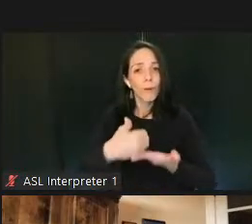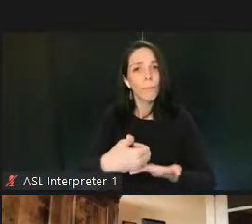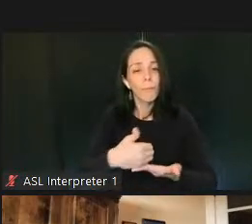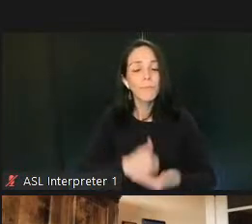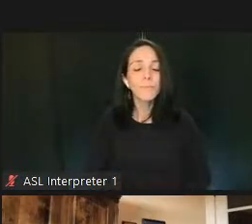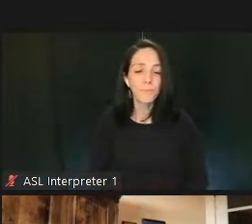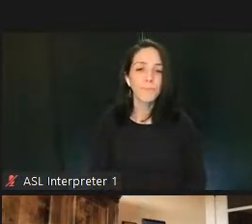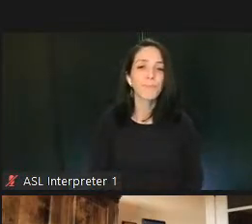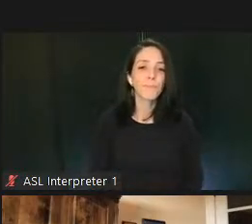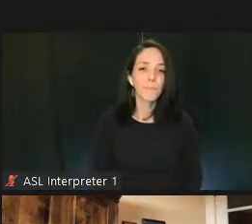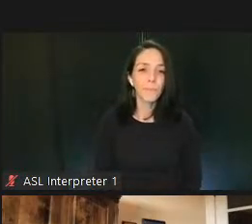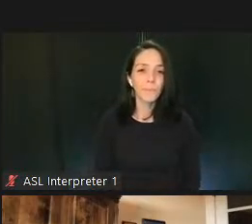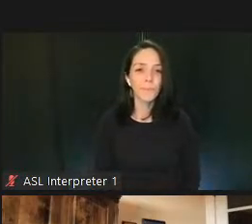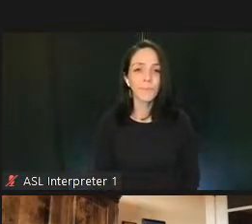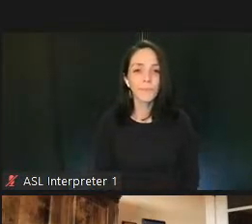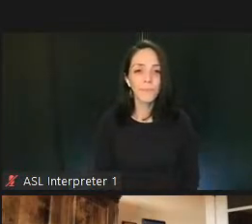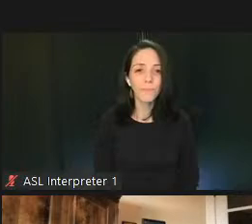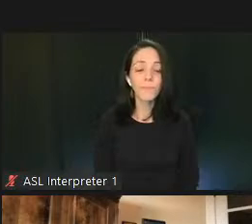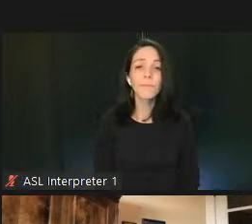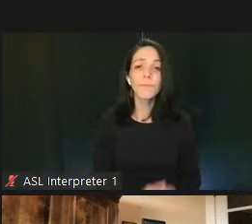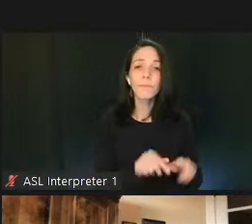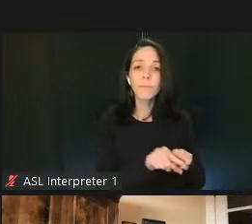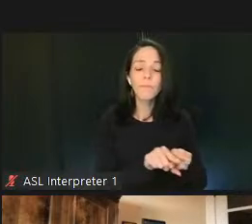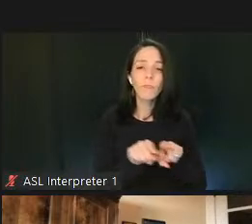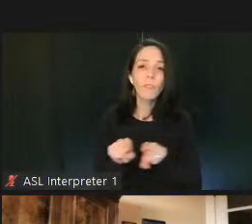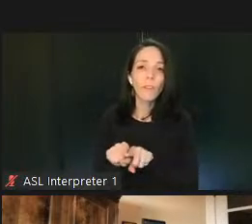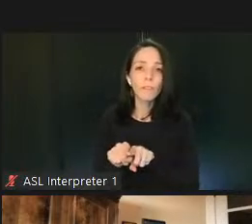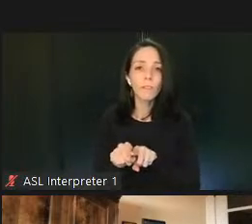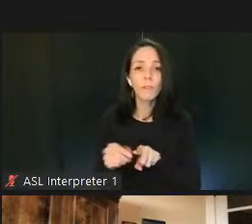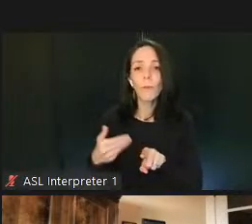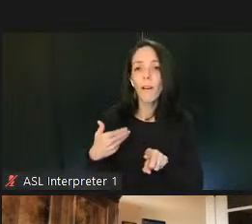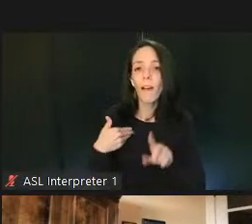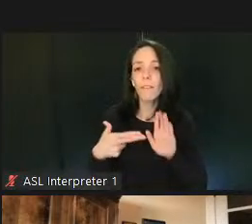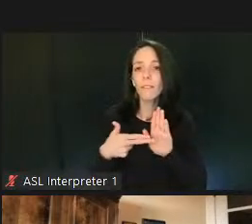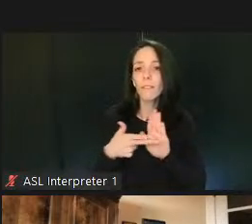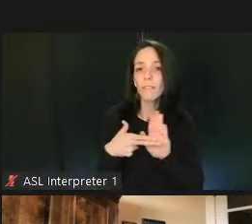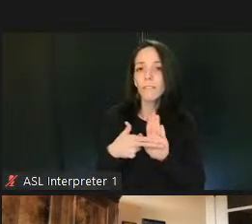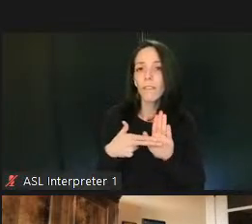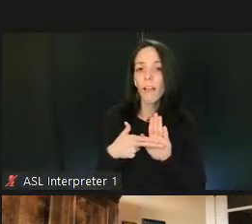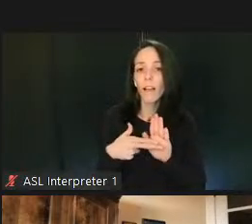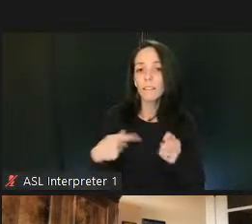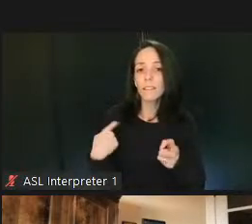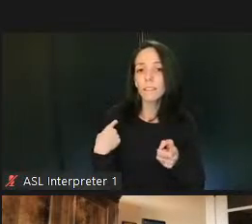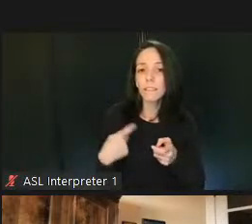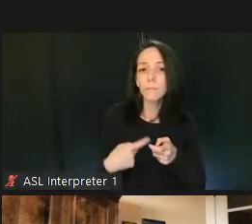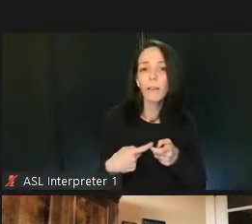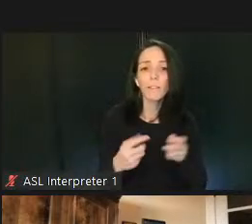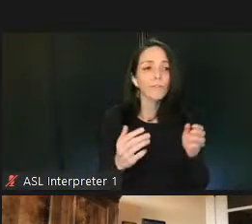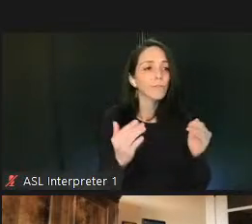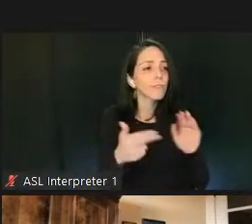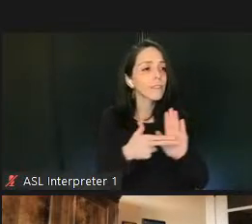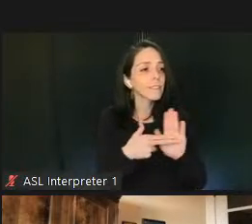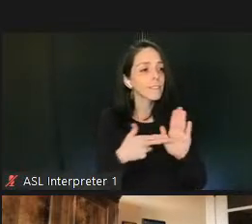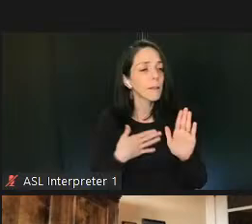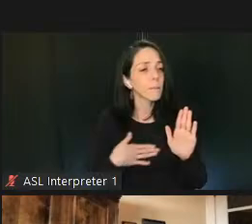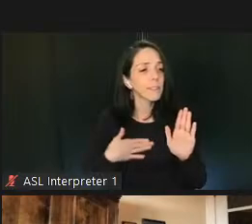you. Also, we have the slides in Spanish, so we can go to the next slide,